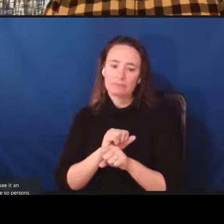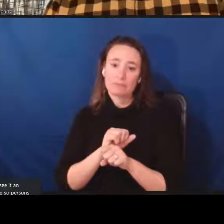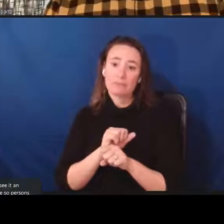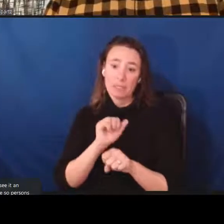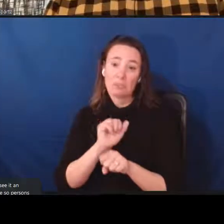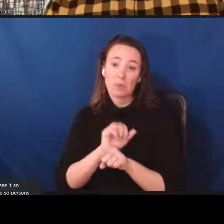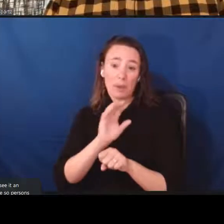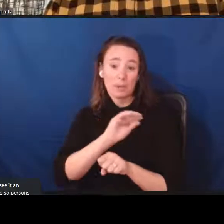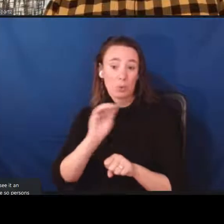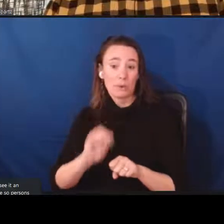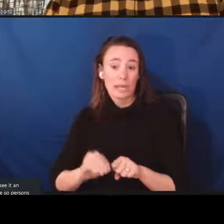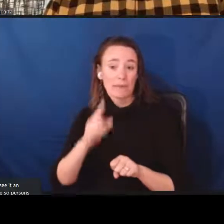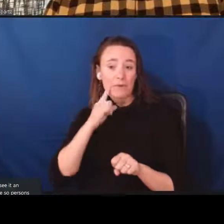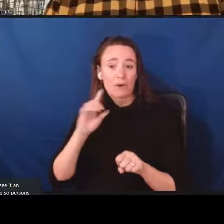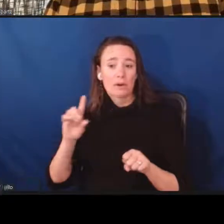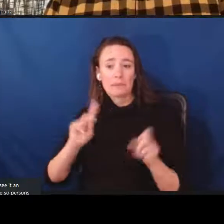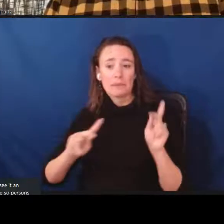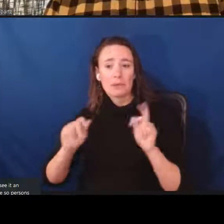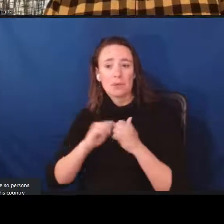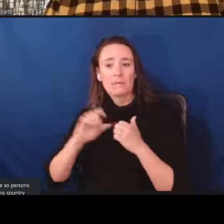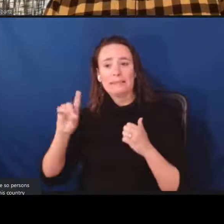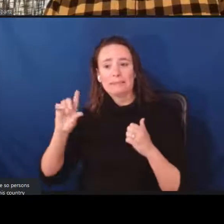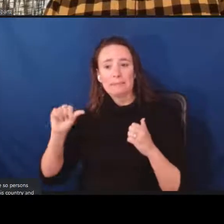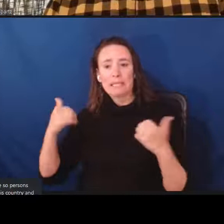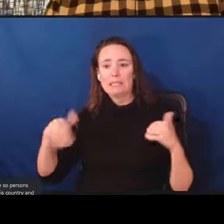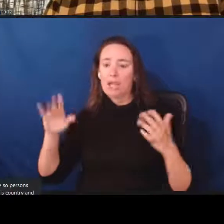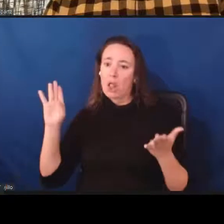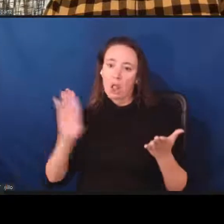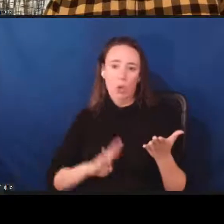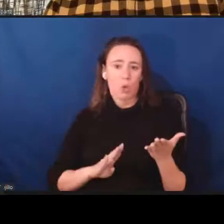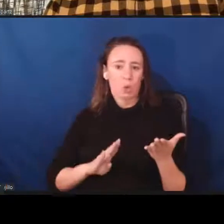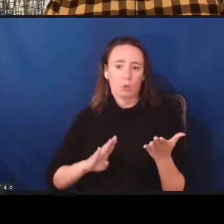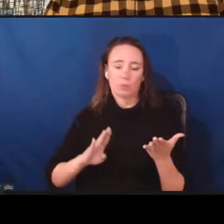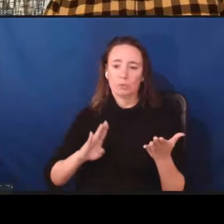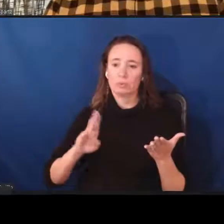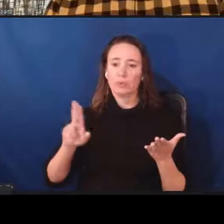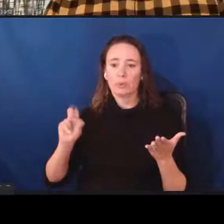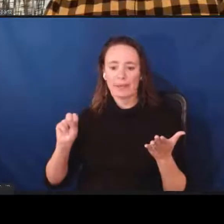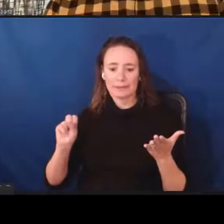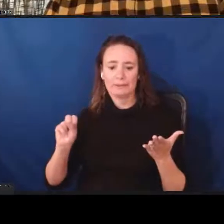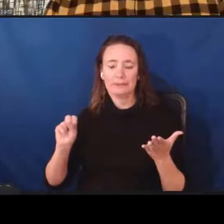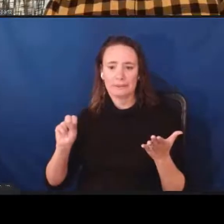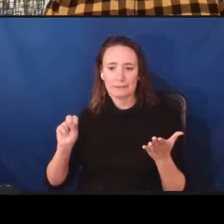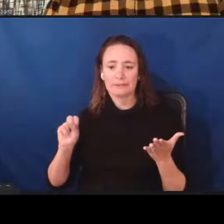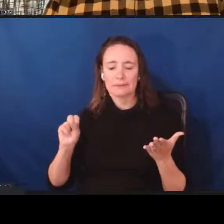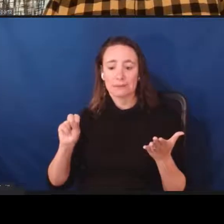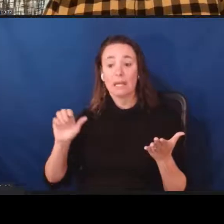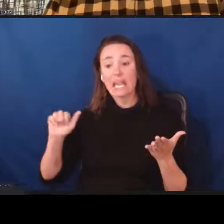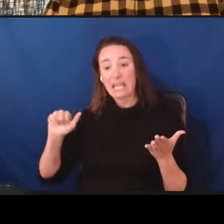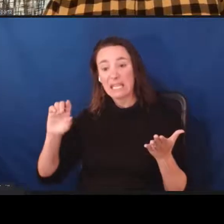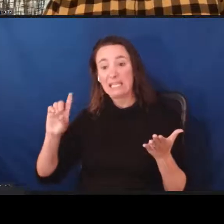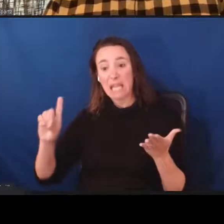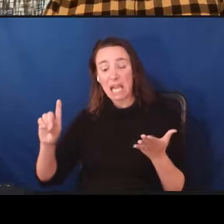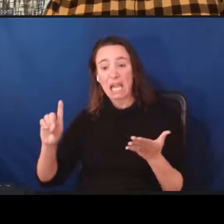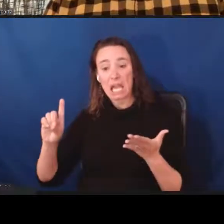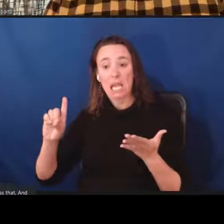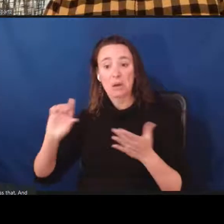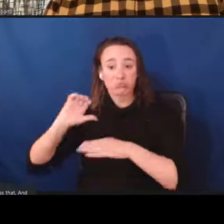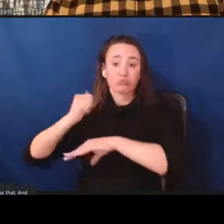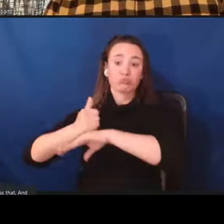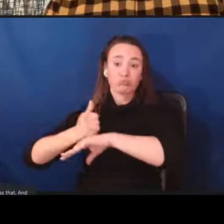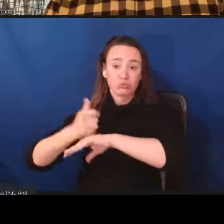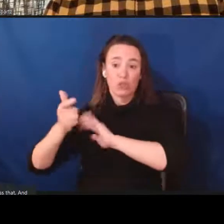low in this country, and the ADA was designed actually to address that. And that's the